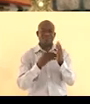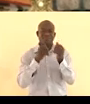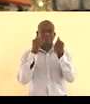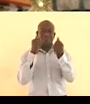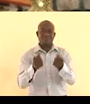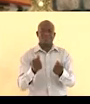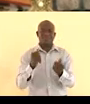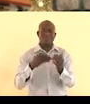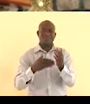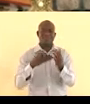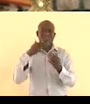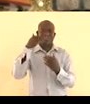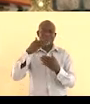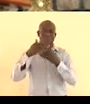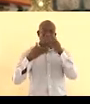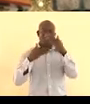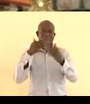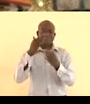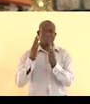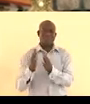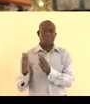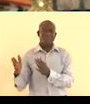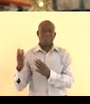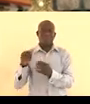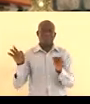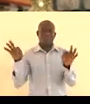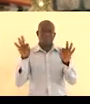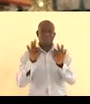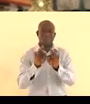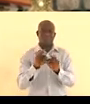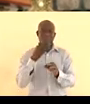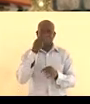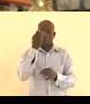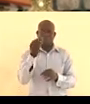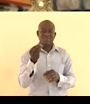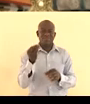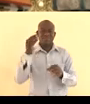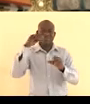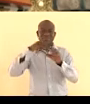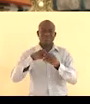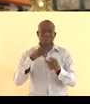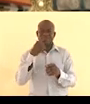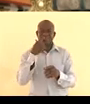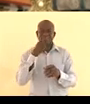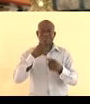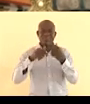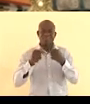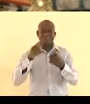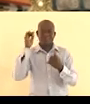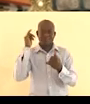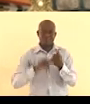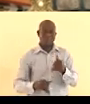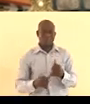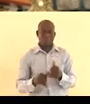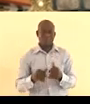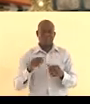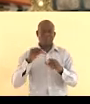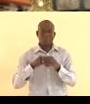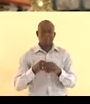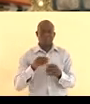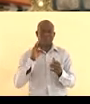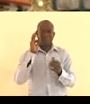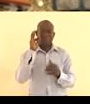in hierarchy, in the order of importance. And speaking in tongues came last in his